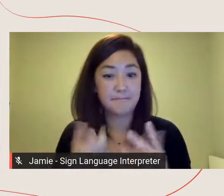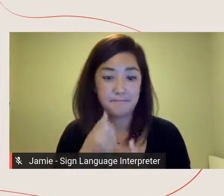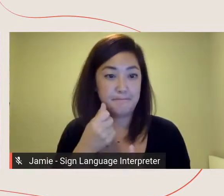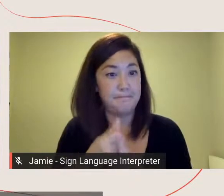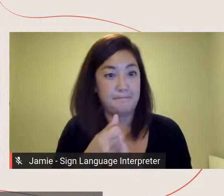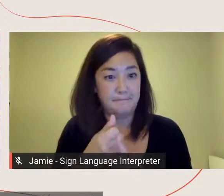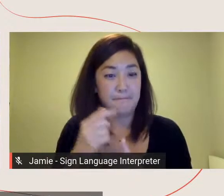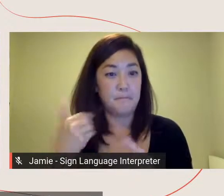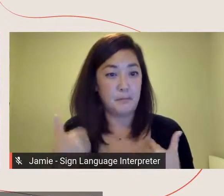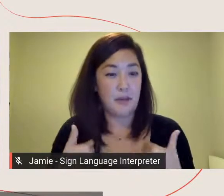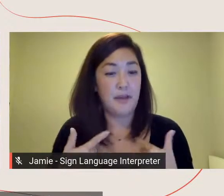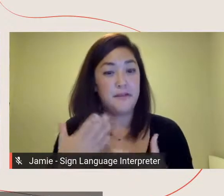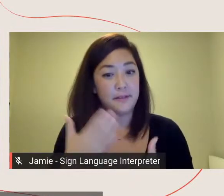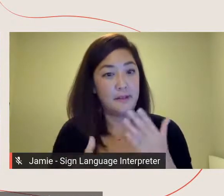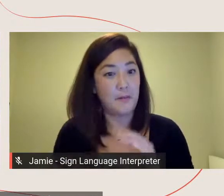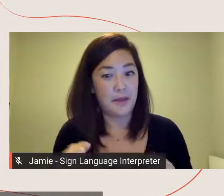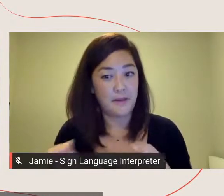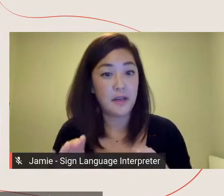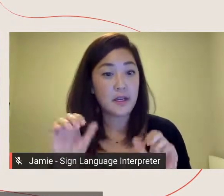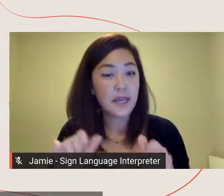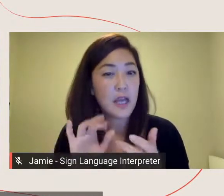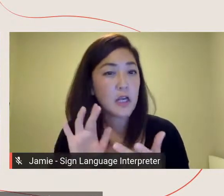programming, and you can reach them at